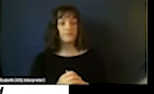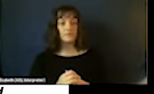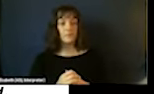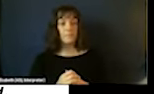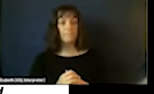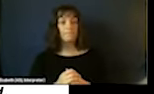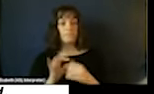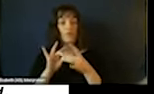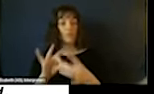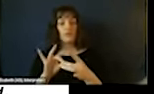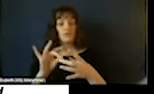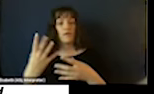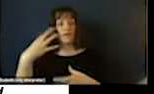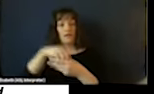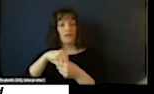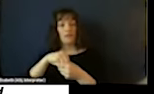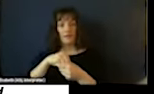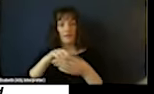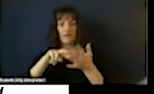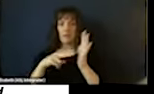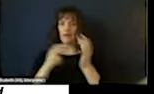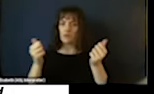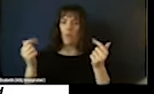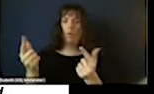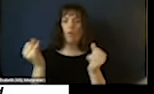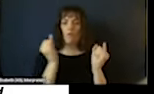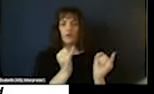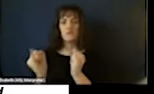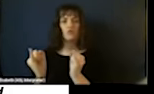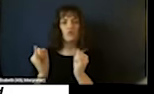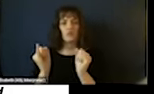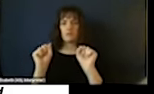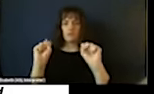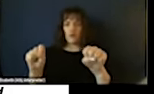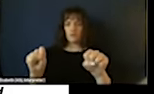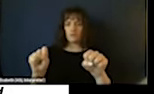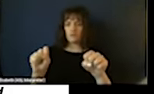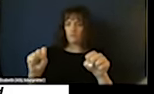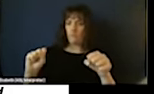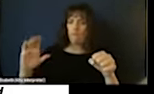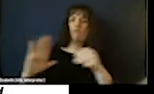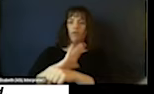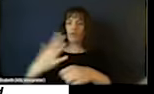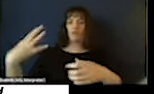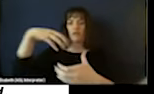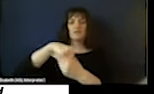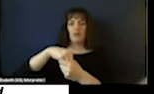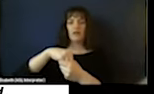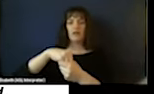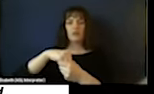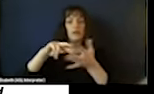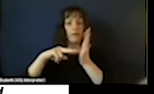With engagement, we want to give all individuals a chance to fully participate. This often means that there needs to be